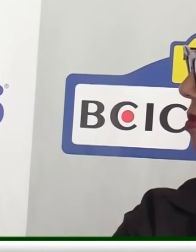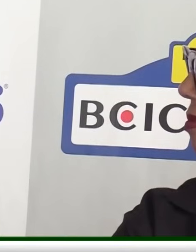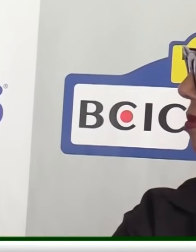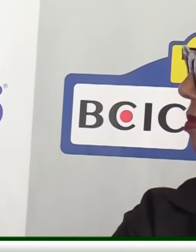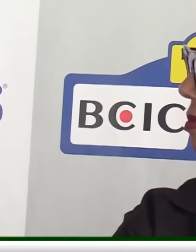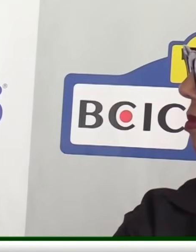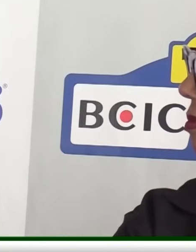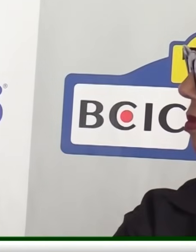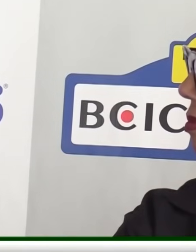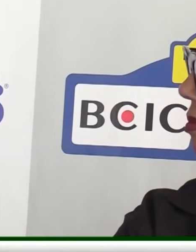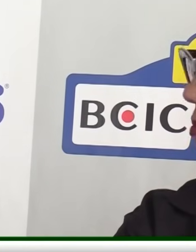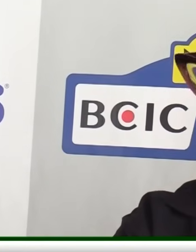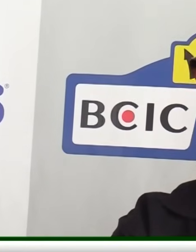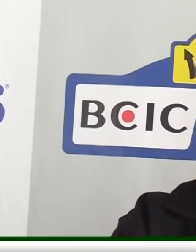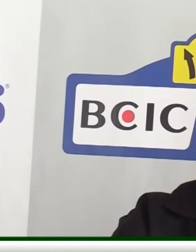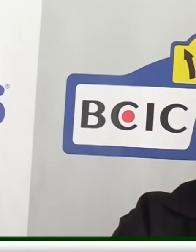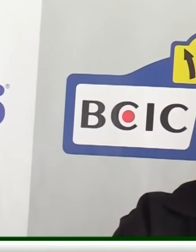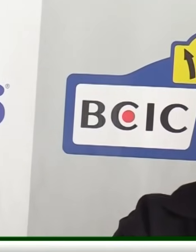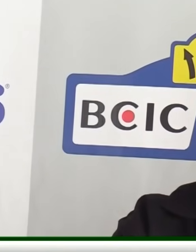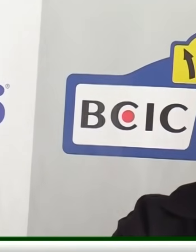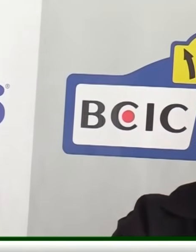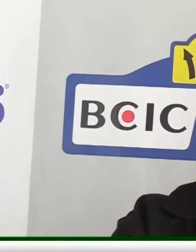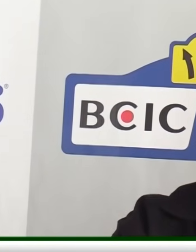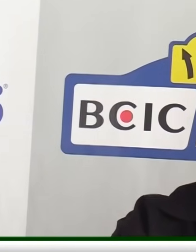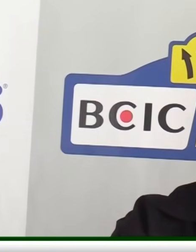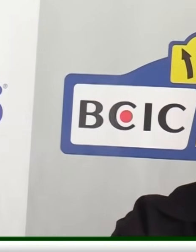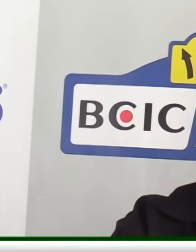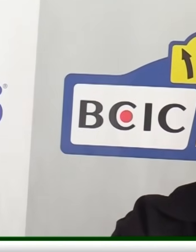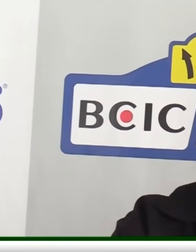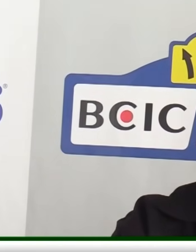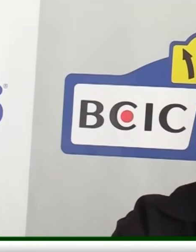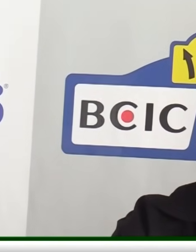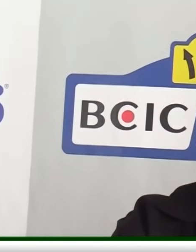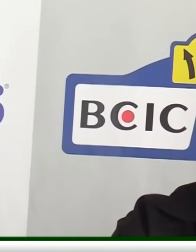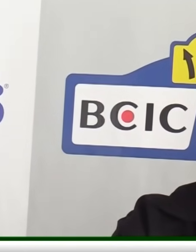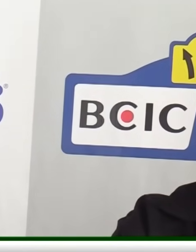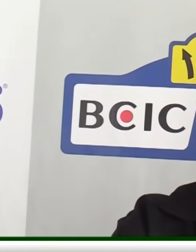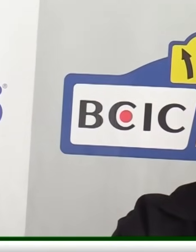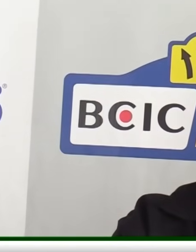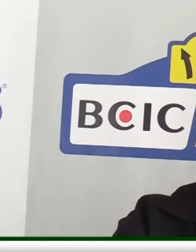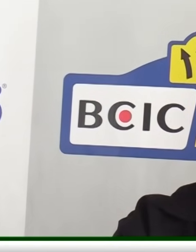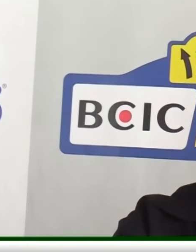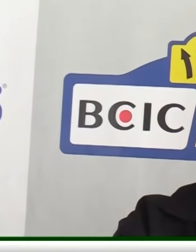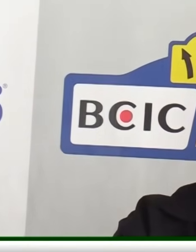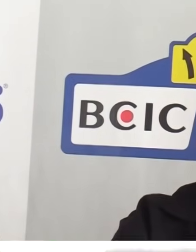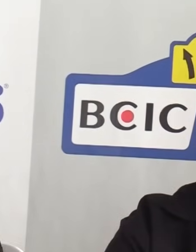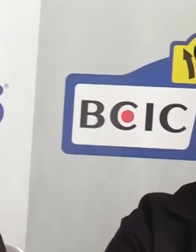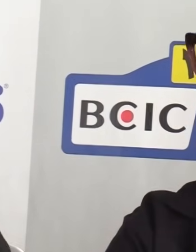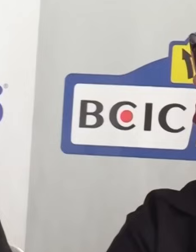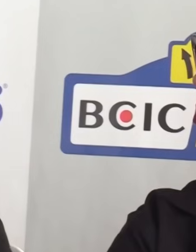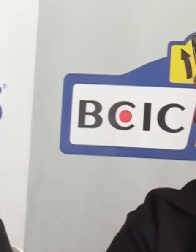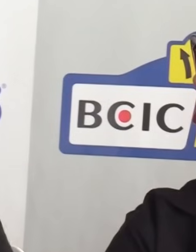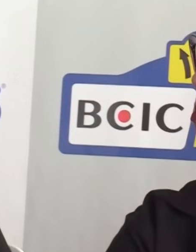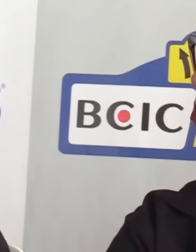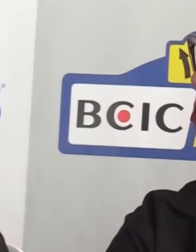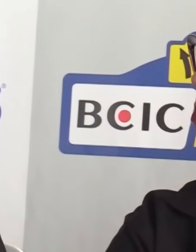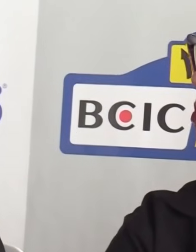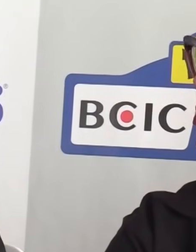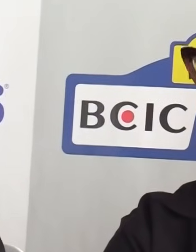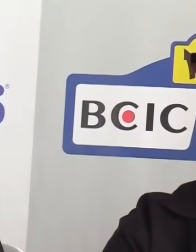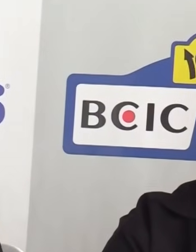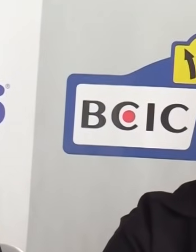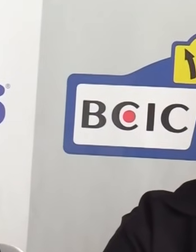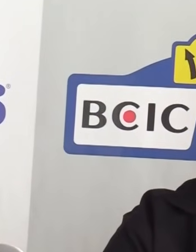do. To the drivers, crews and fans, we wish you an unforgettable rally. And to the Barbados Rally